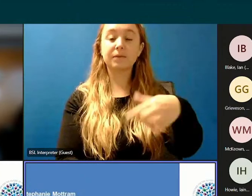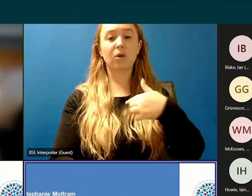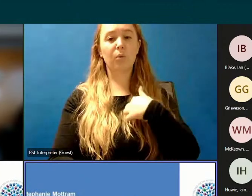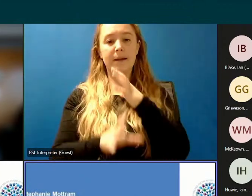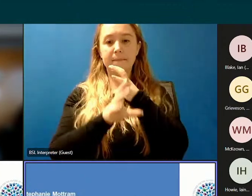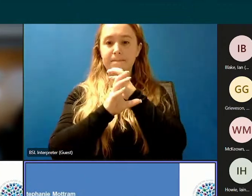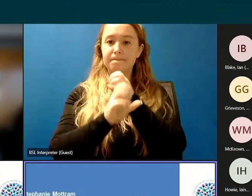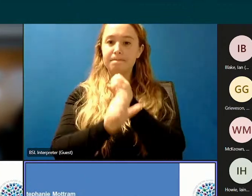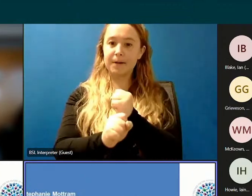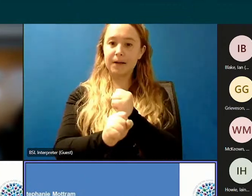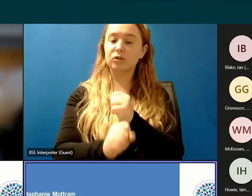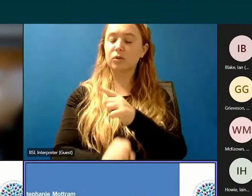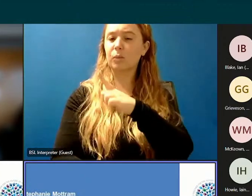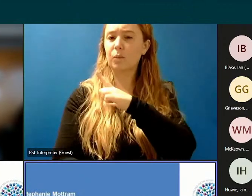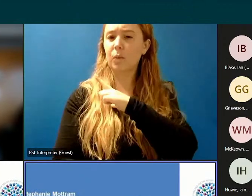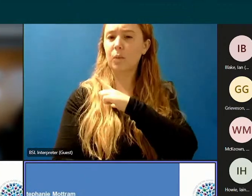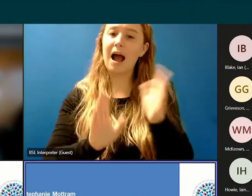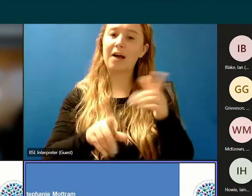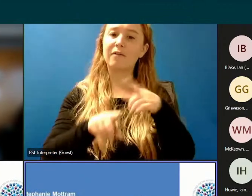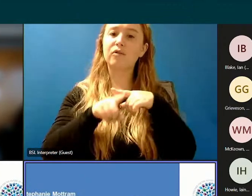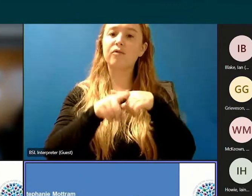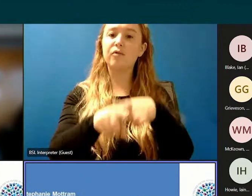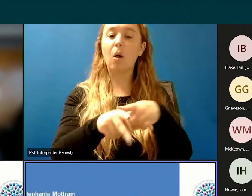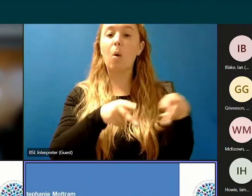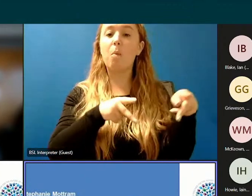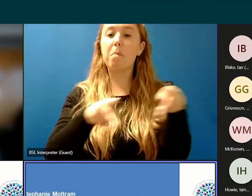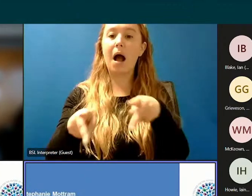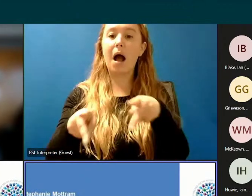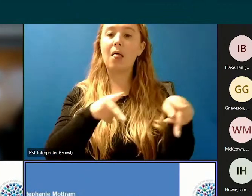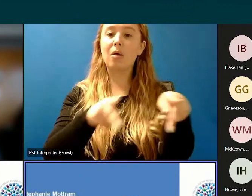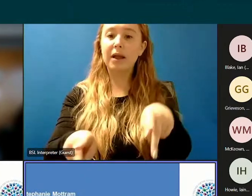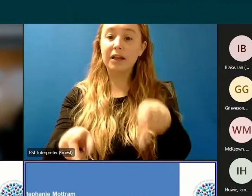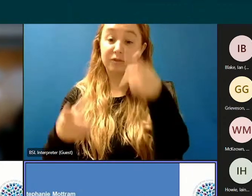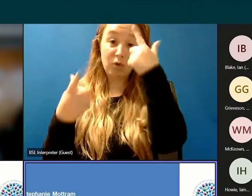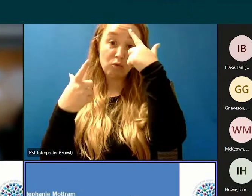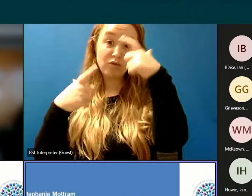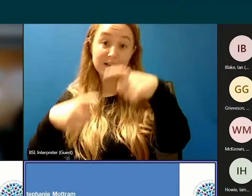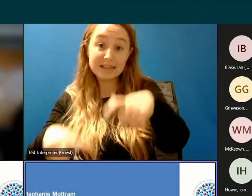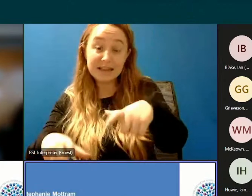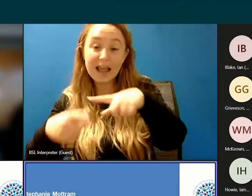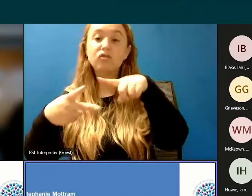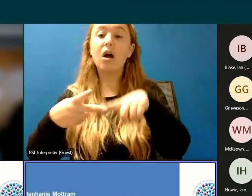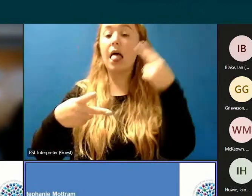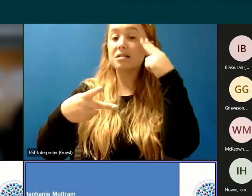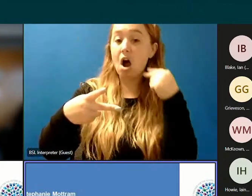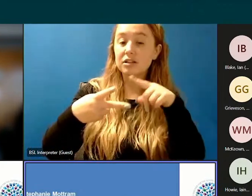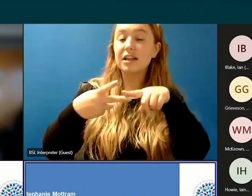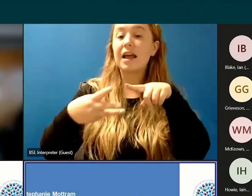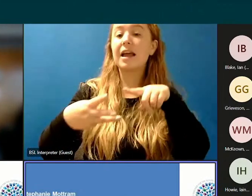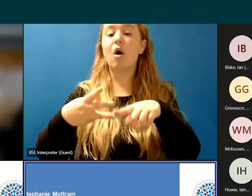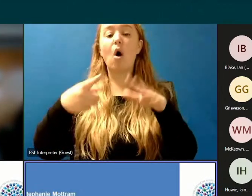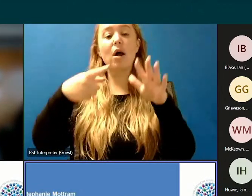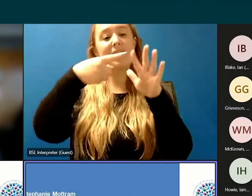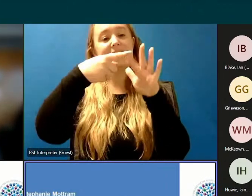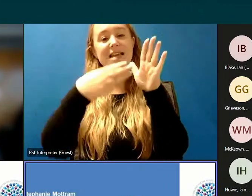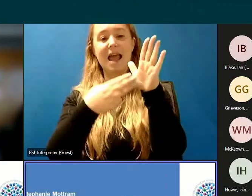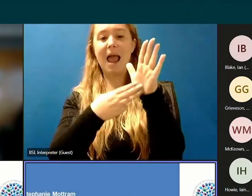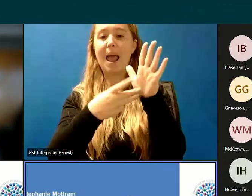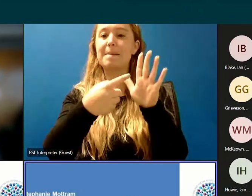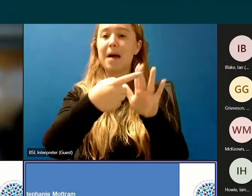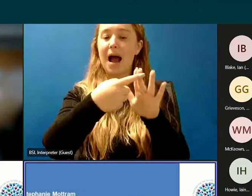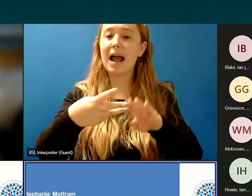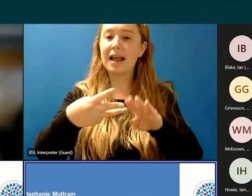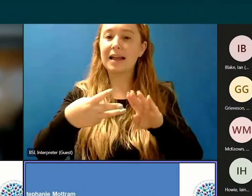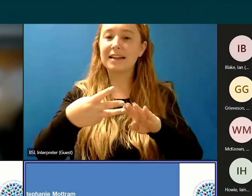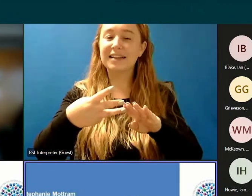say, in terms of the pathways whereby your residential, your nursing, or your EMI, which is